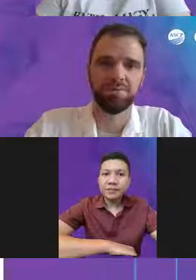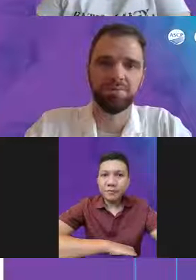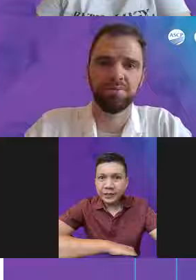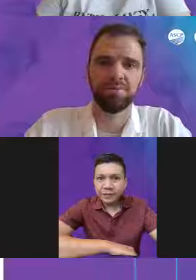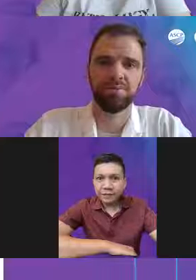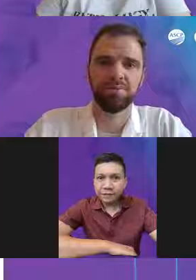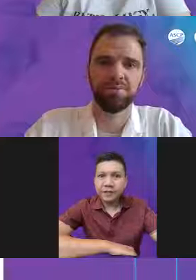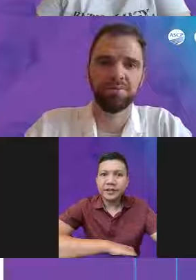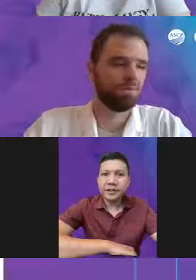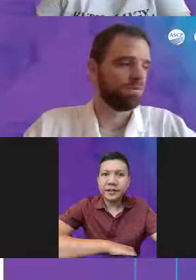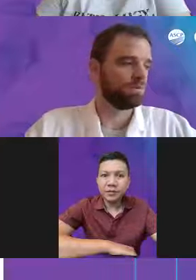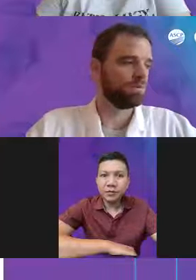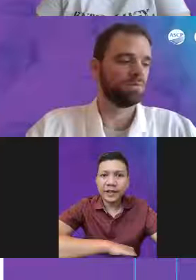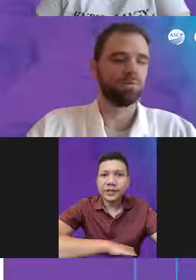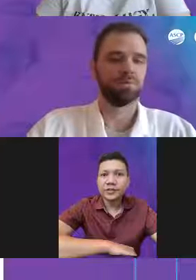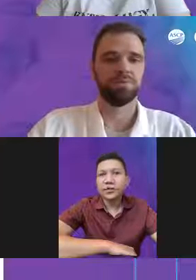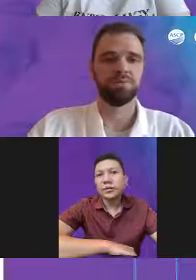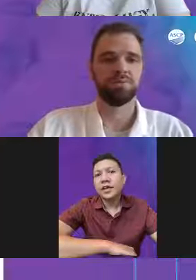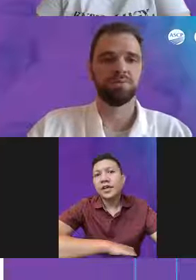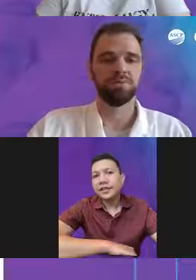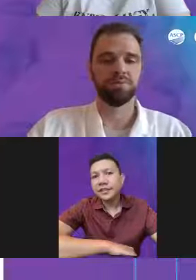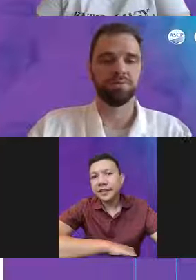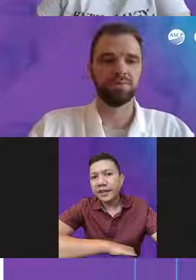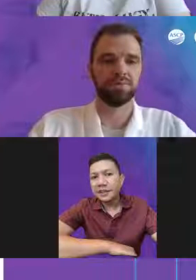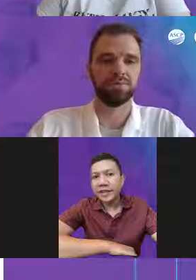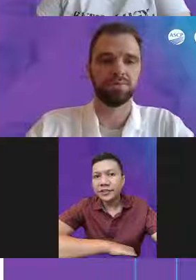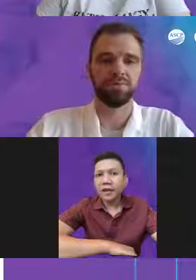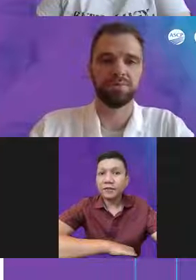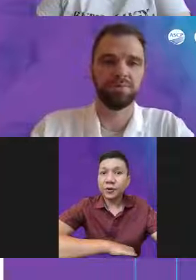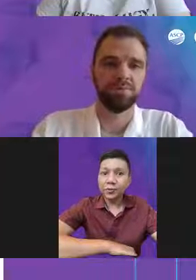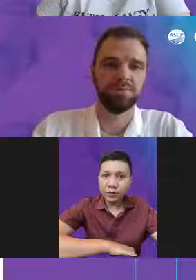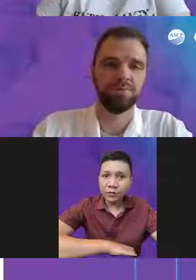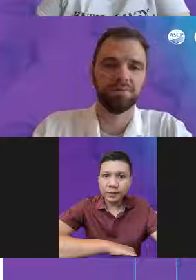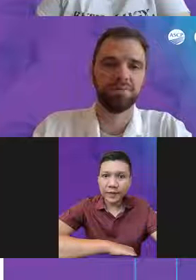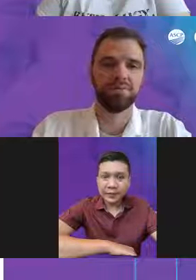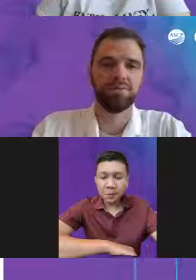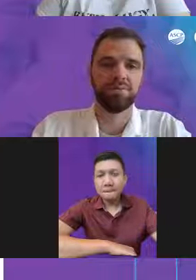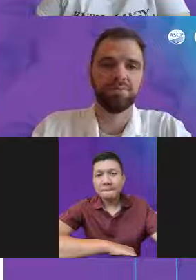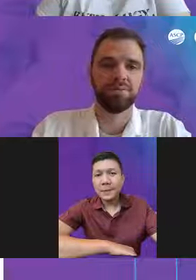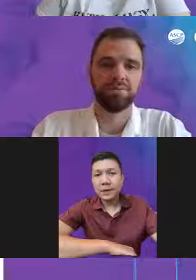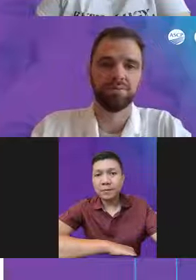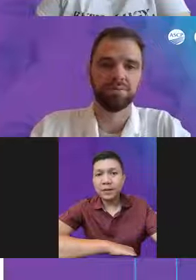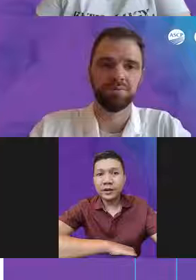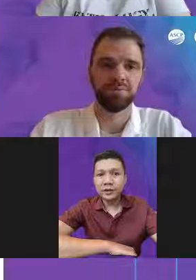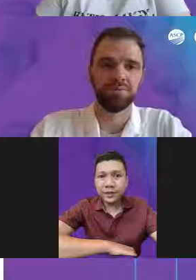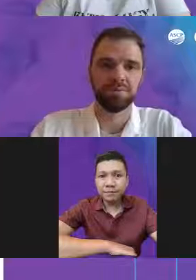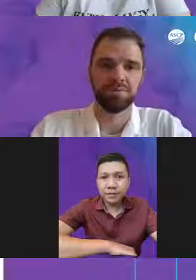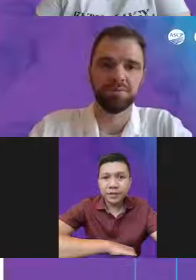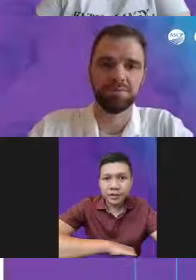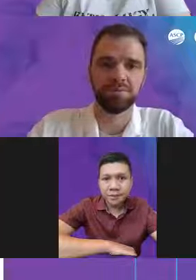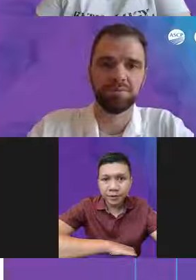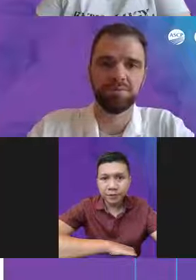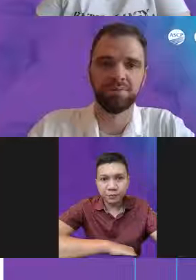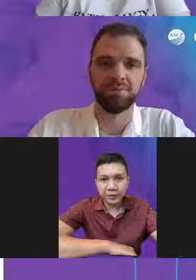the basophilic normal blast. So this is the next stage after pronormal blast. They're deep